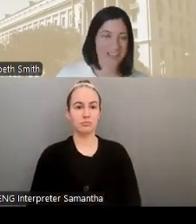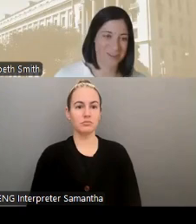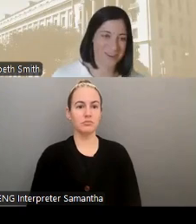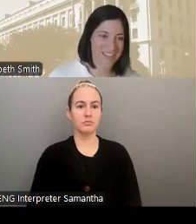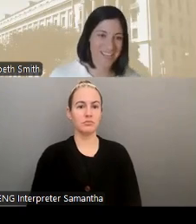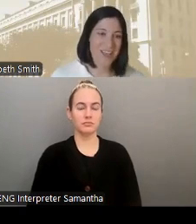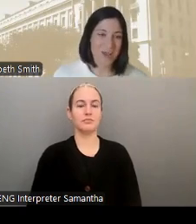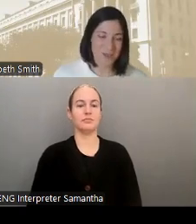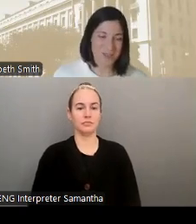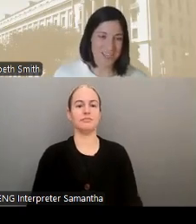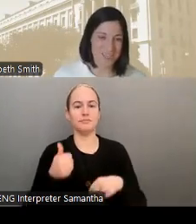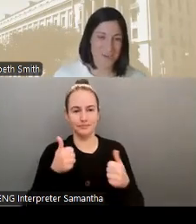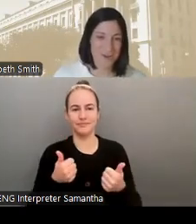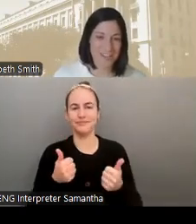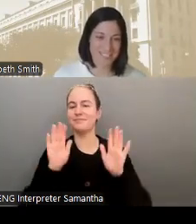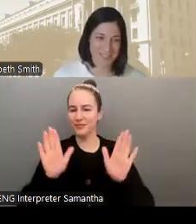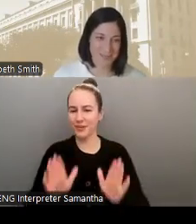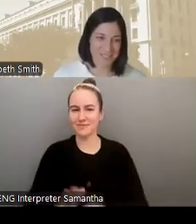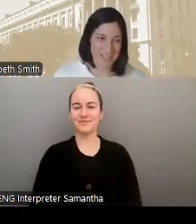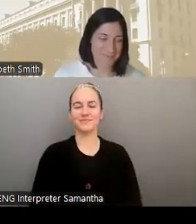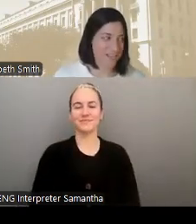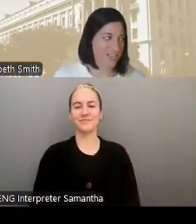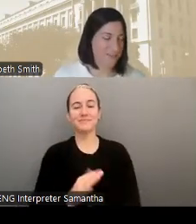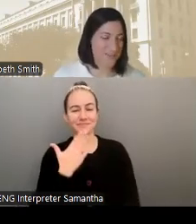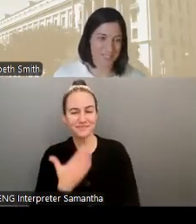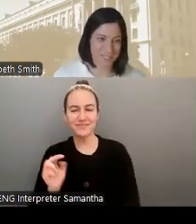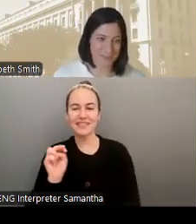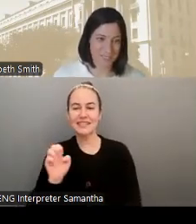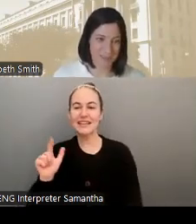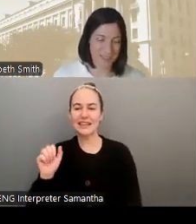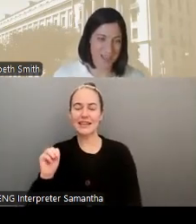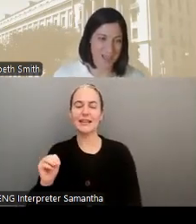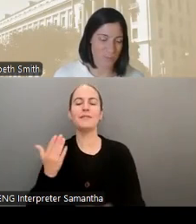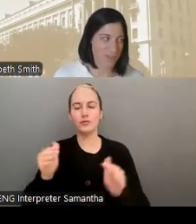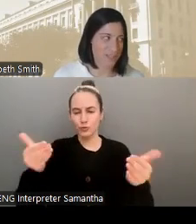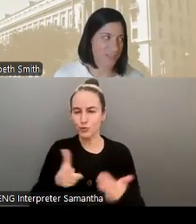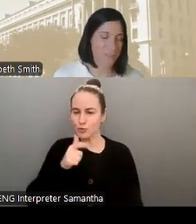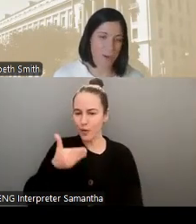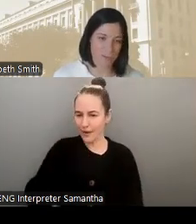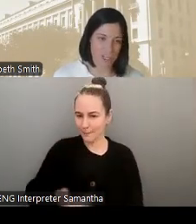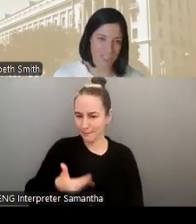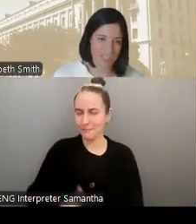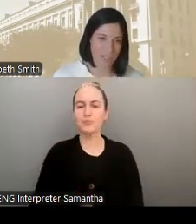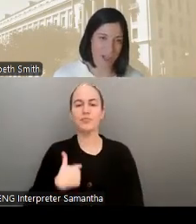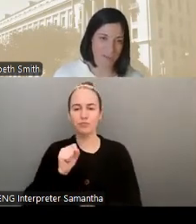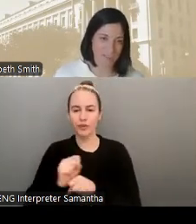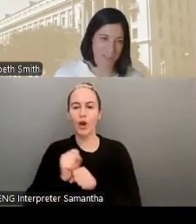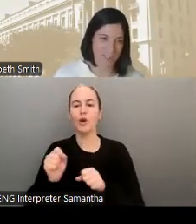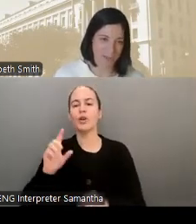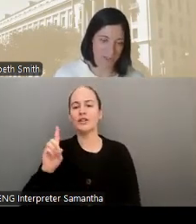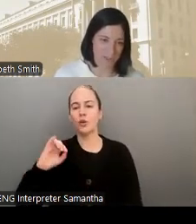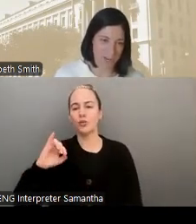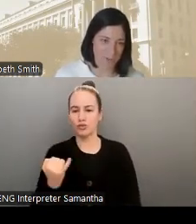All right, great. Well, thank you. As Neelam said, my name is Elizabeth Smith. I'm with the Department of Justice, Office